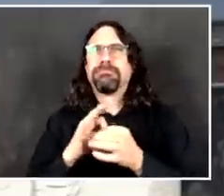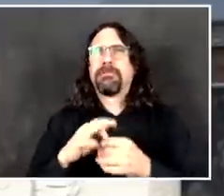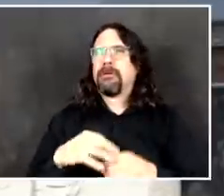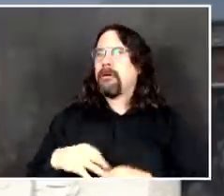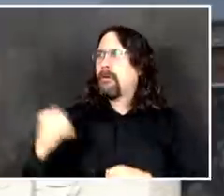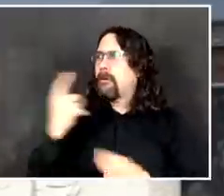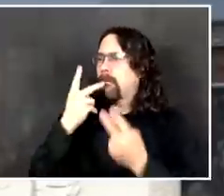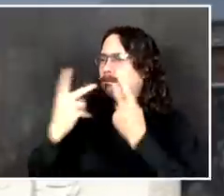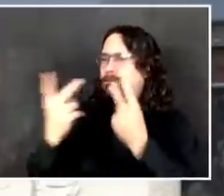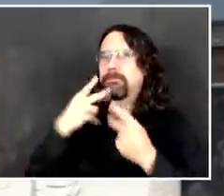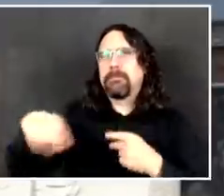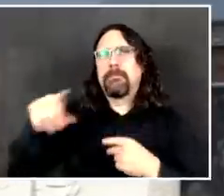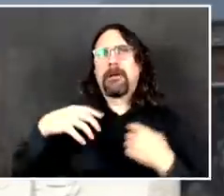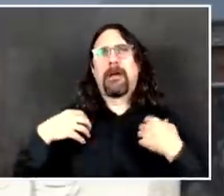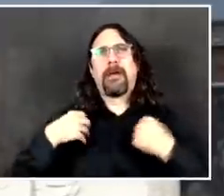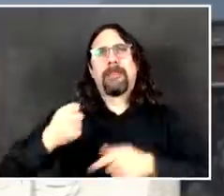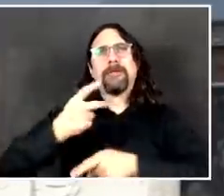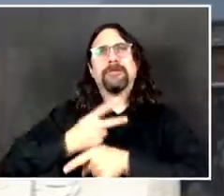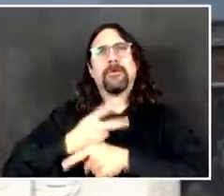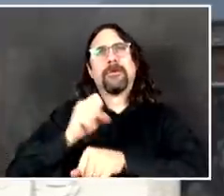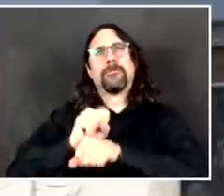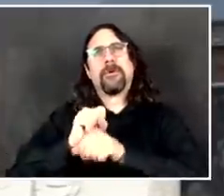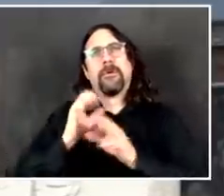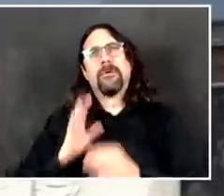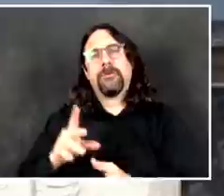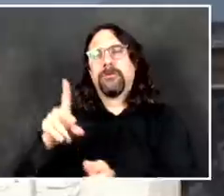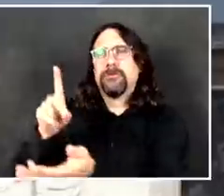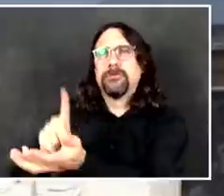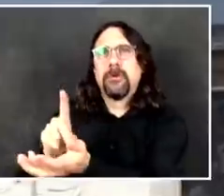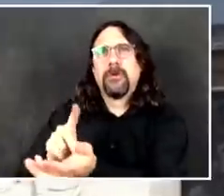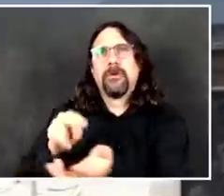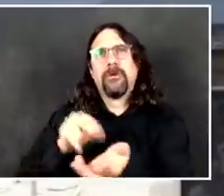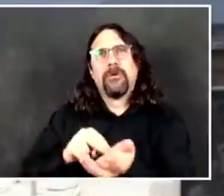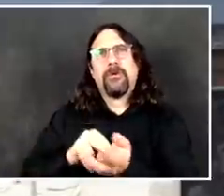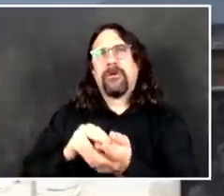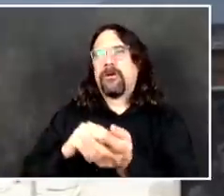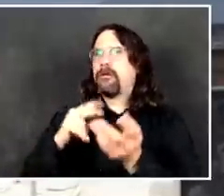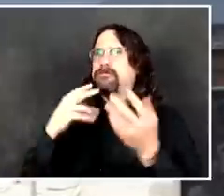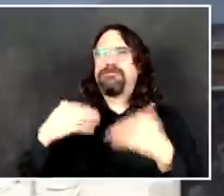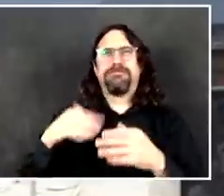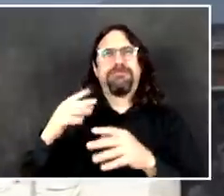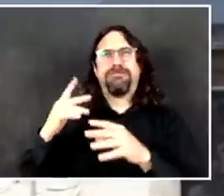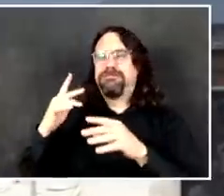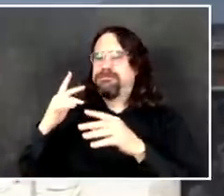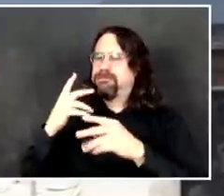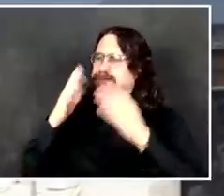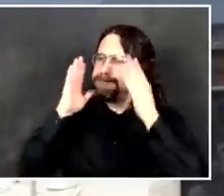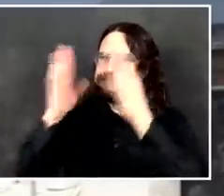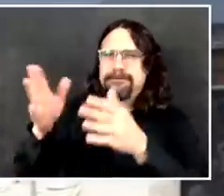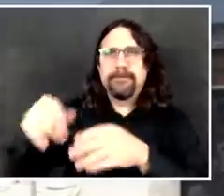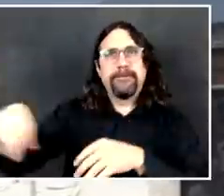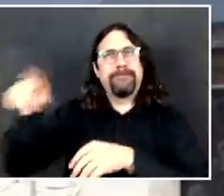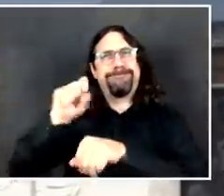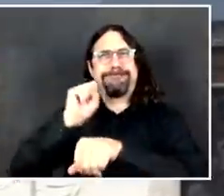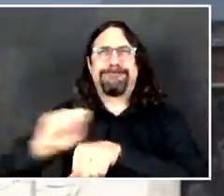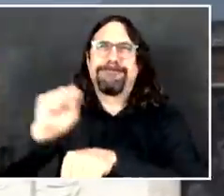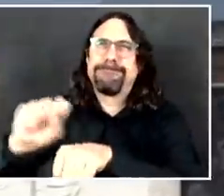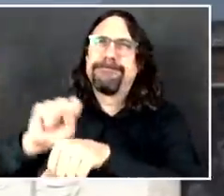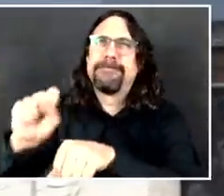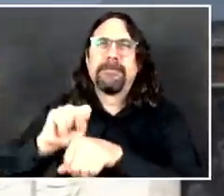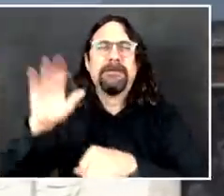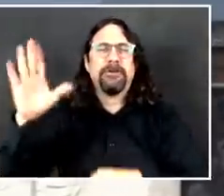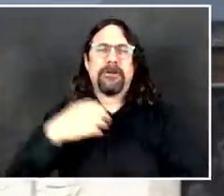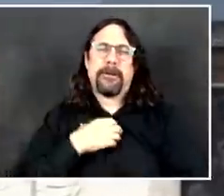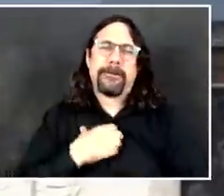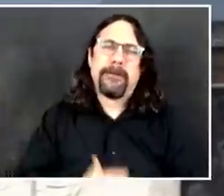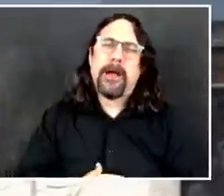who protect all of us. And that compassion didn't just come out in words, it came out in deeds. So we have seen